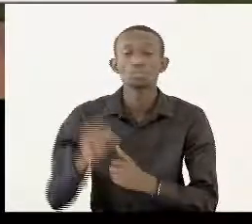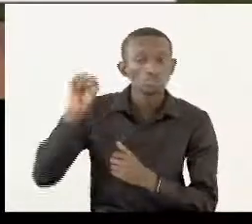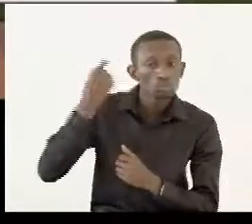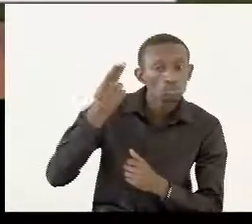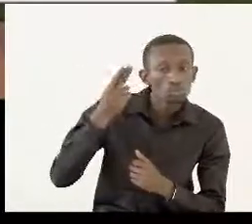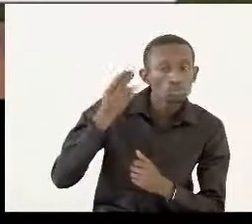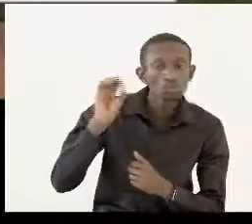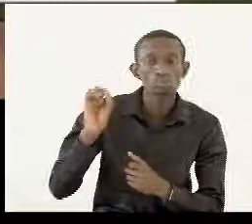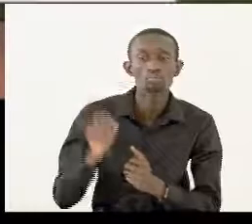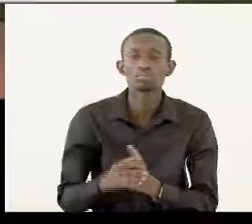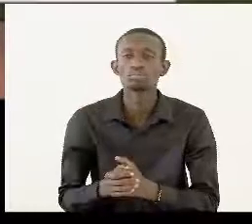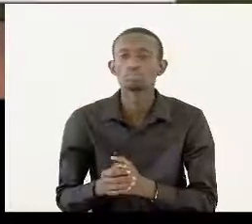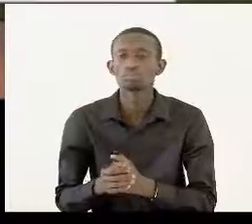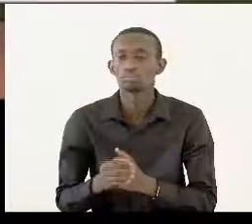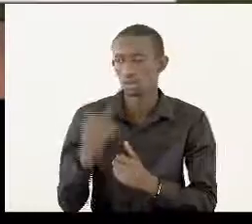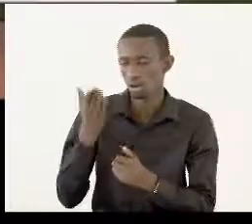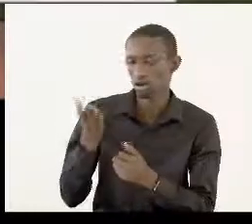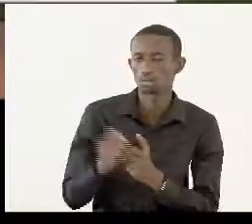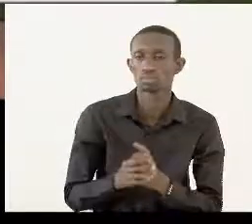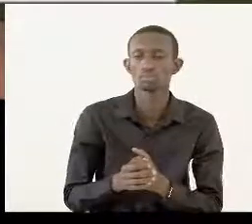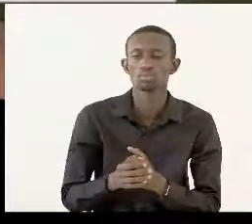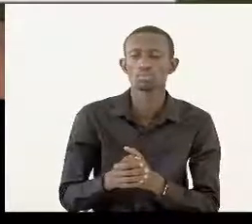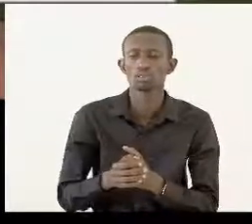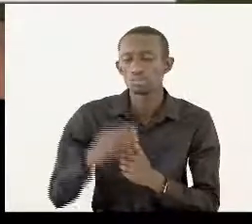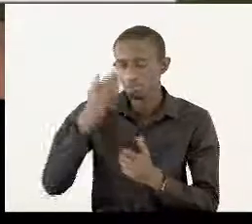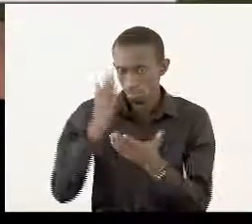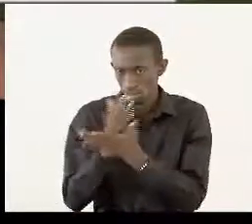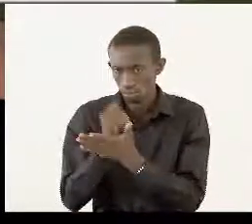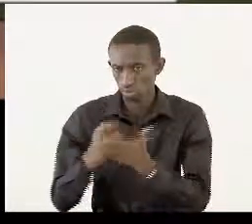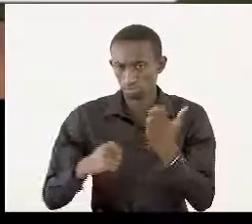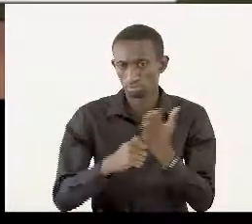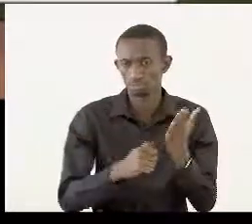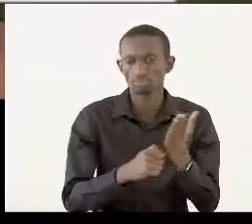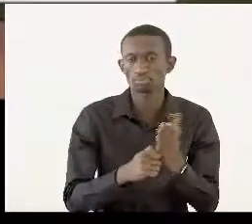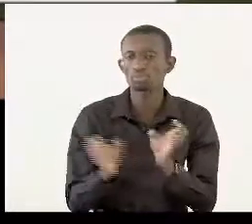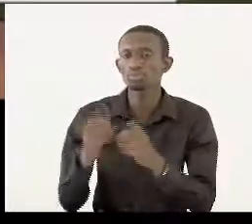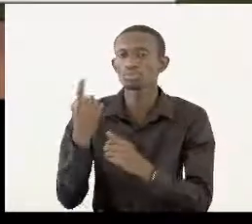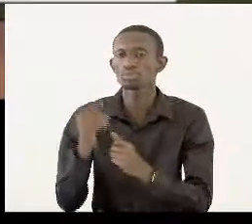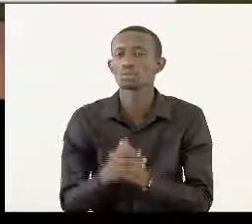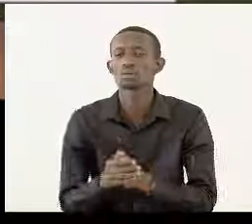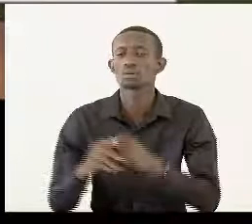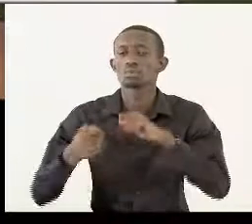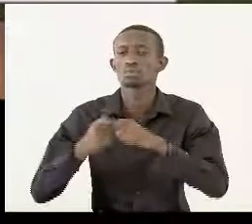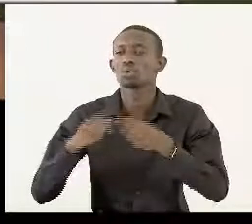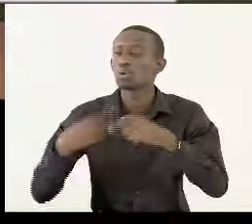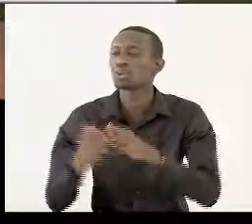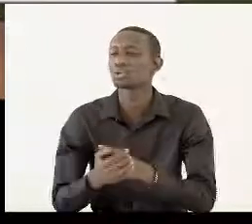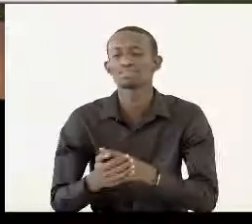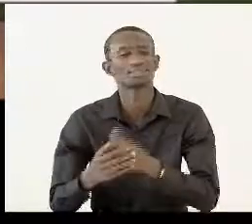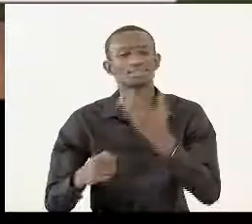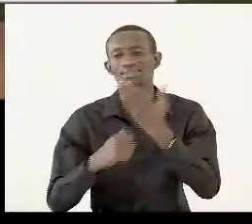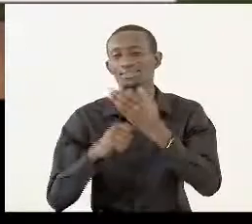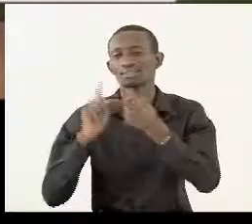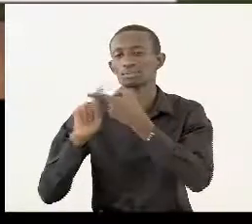M2O, you can see in this case, because the charge of these group 1 metals is always 1 positive. So when we